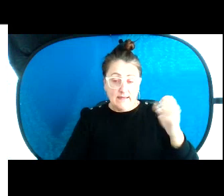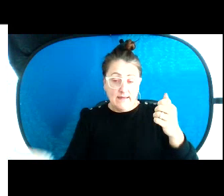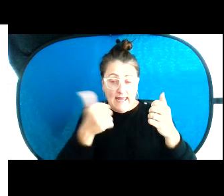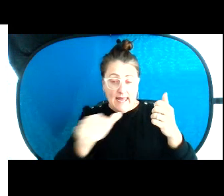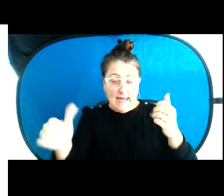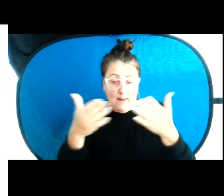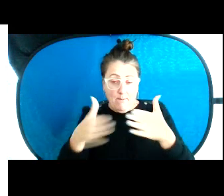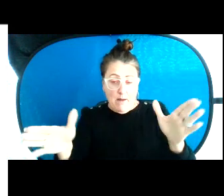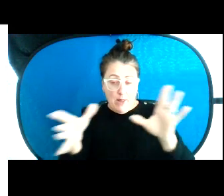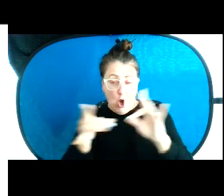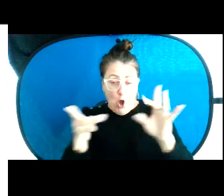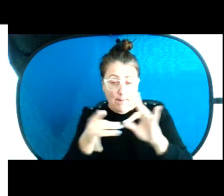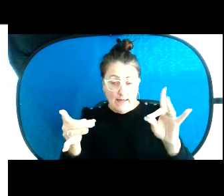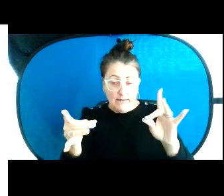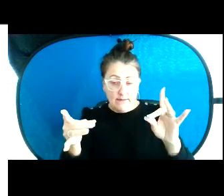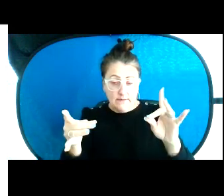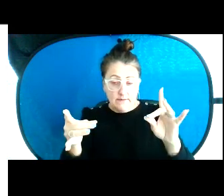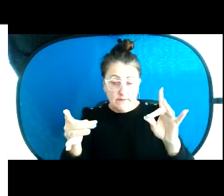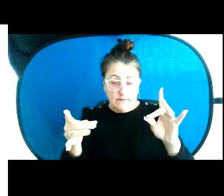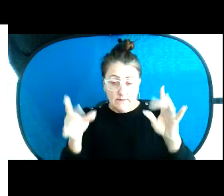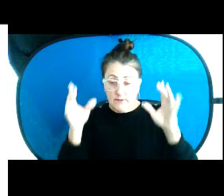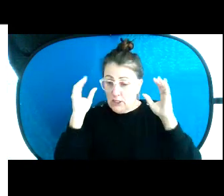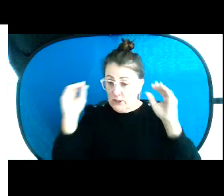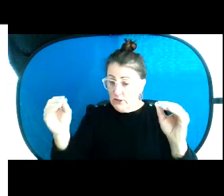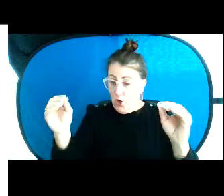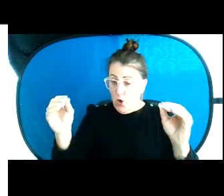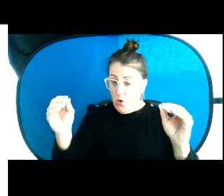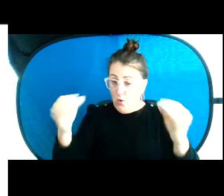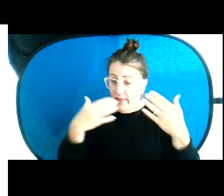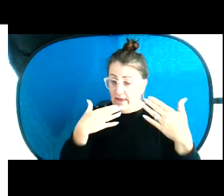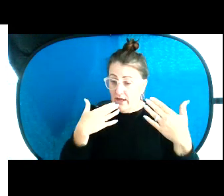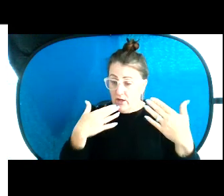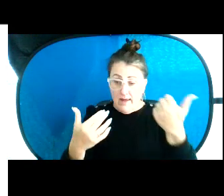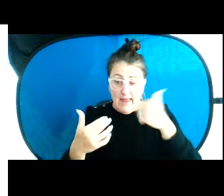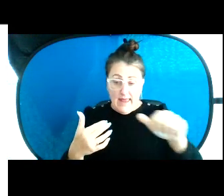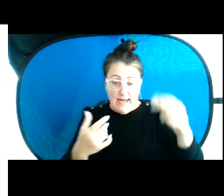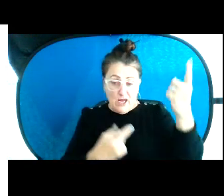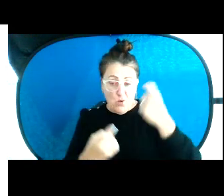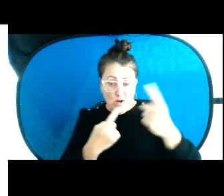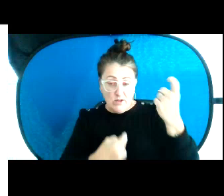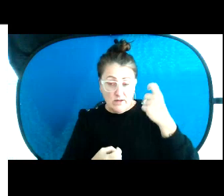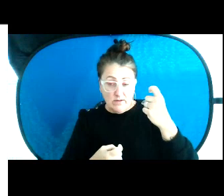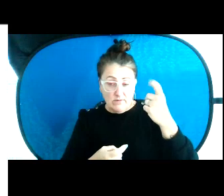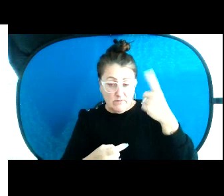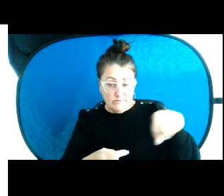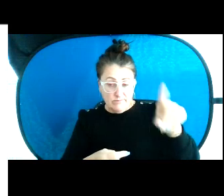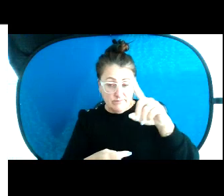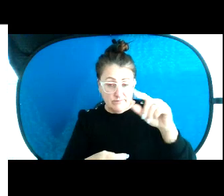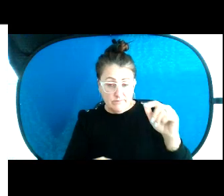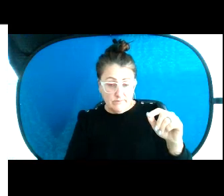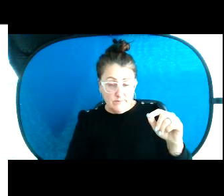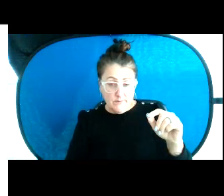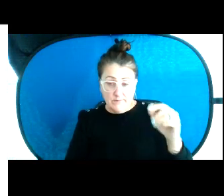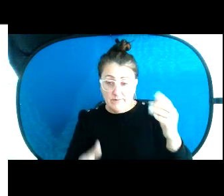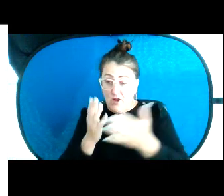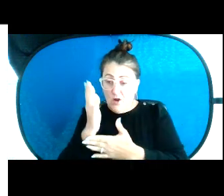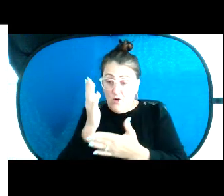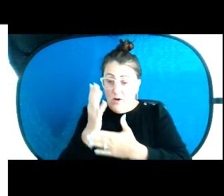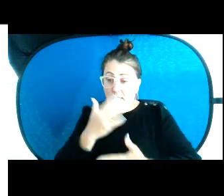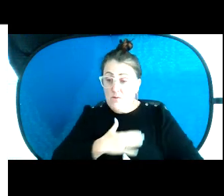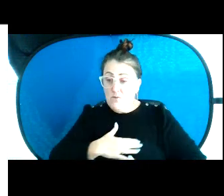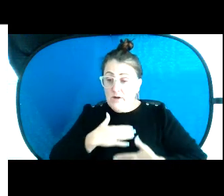item? There's no public comment. Thank you. Thanks. Any questions from the dais? All right. Well, we appreciate you